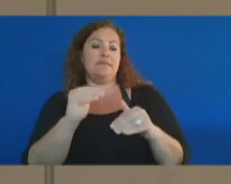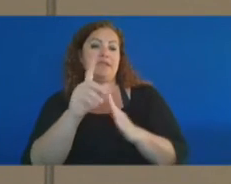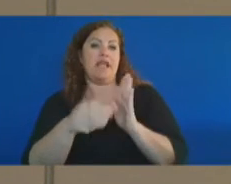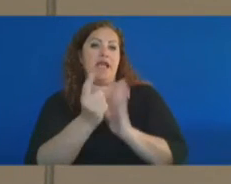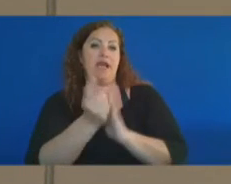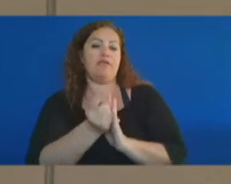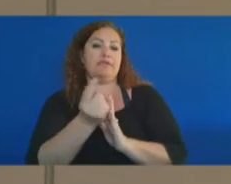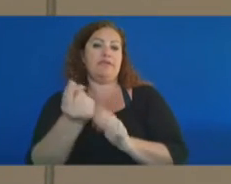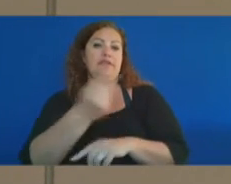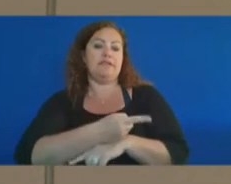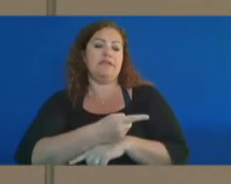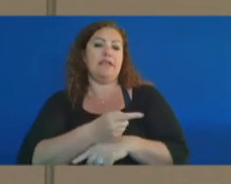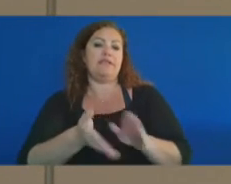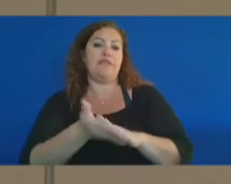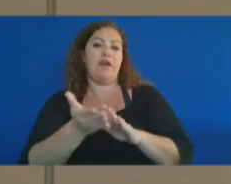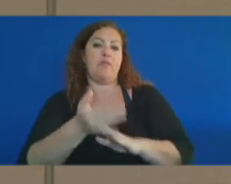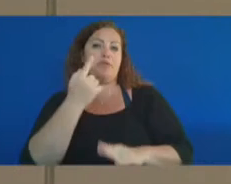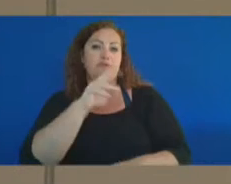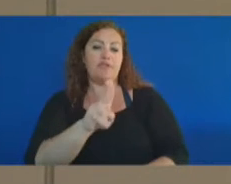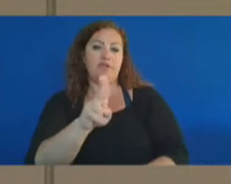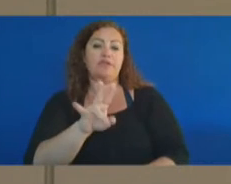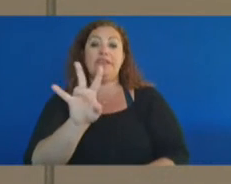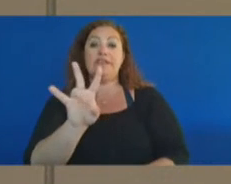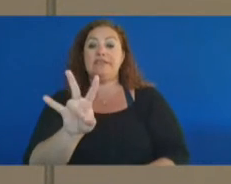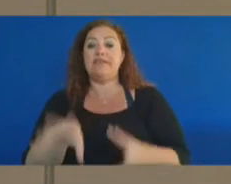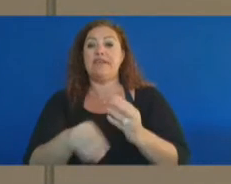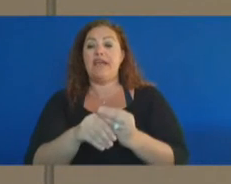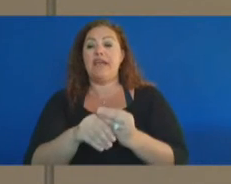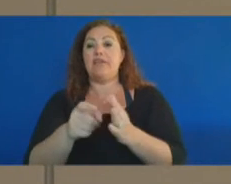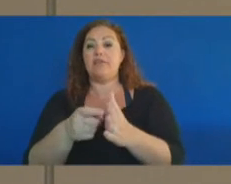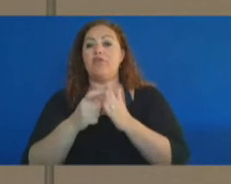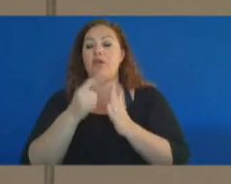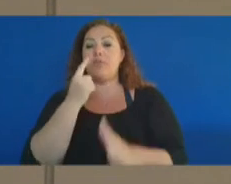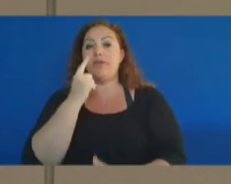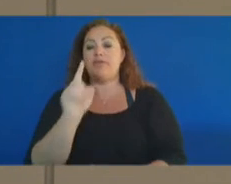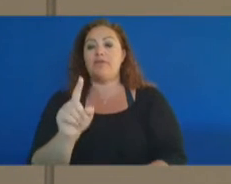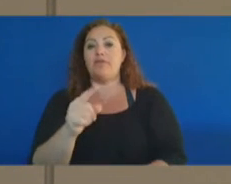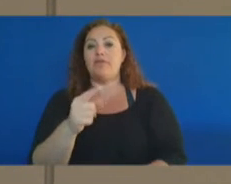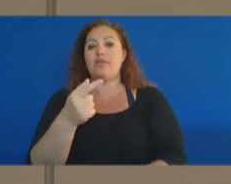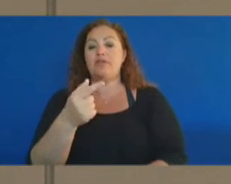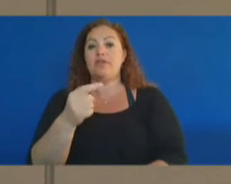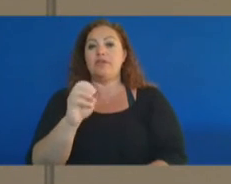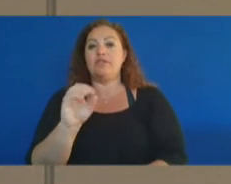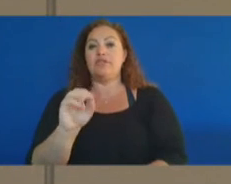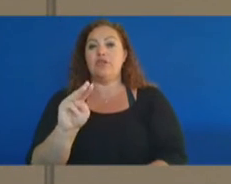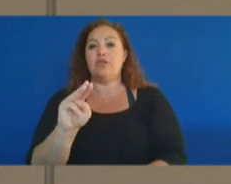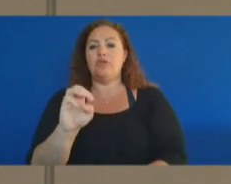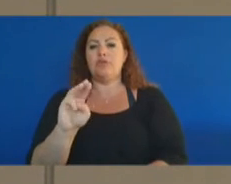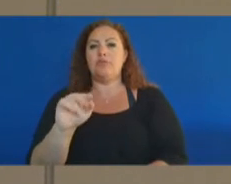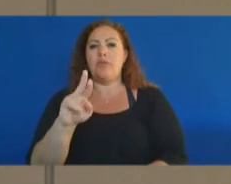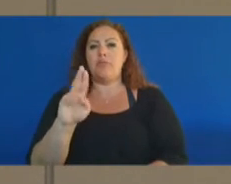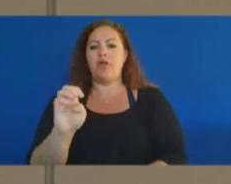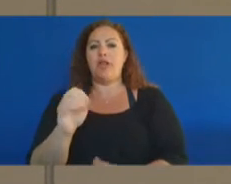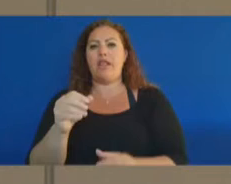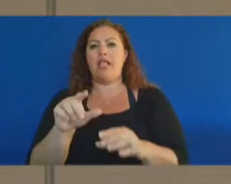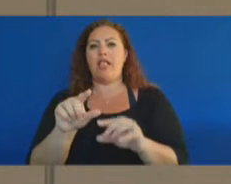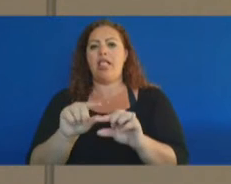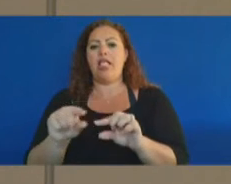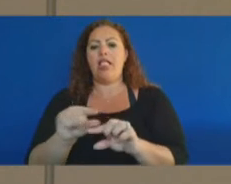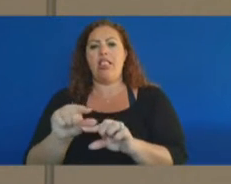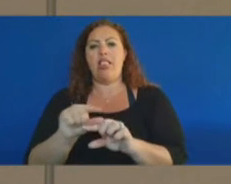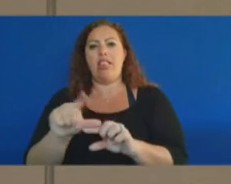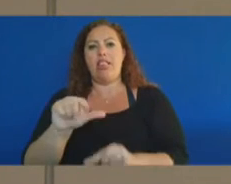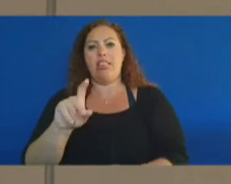operation for the use seven adding a requirement for uh geomembrane liner and uh